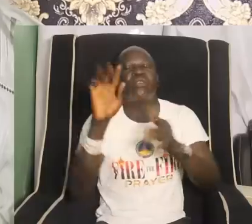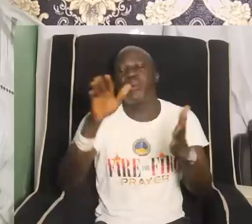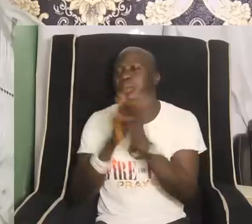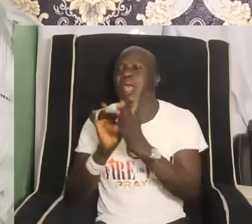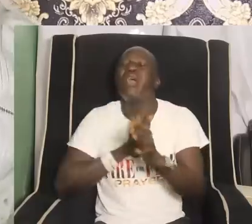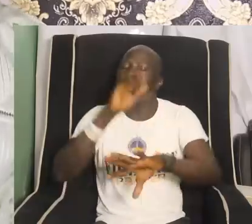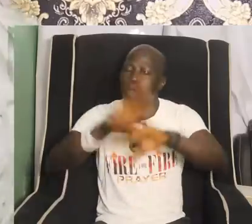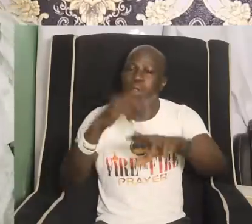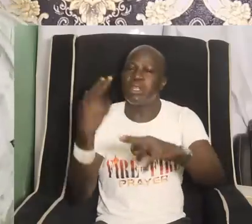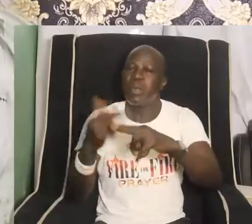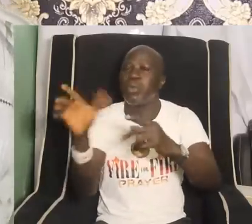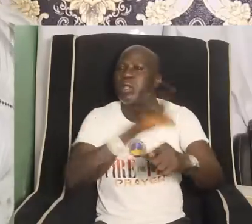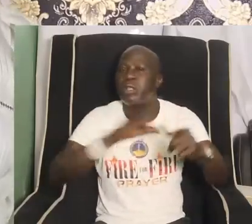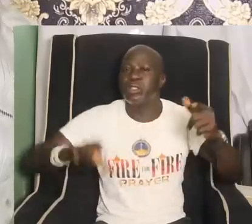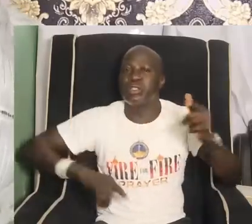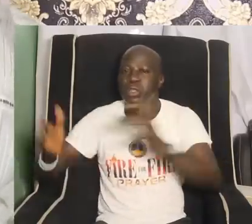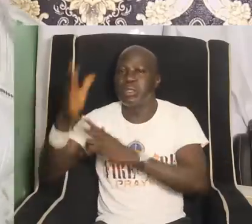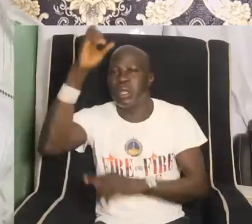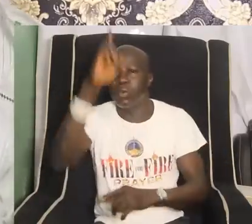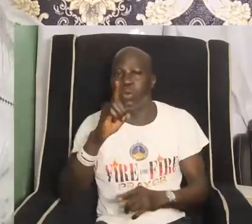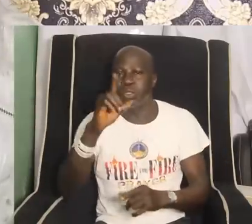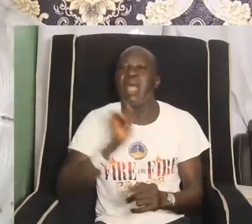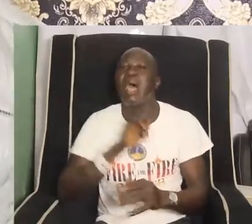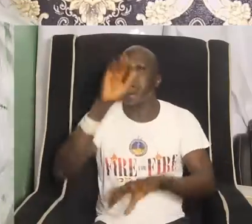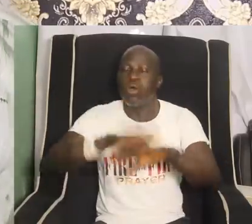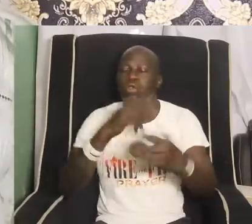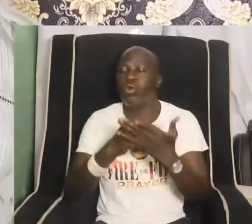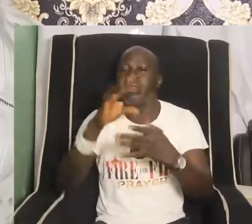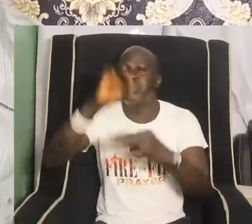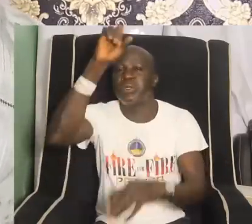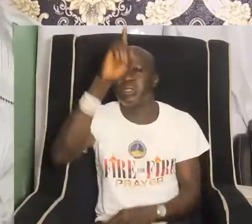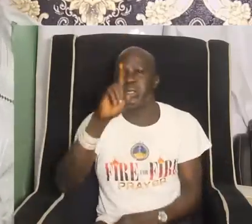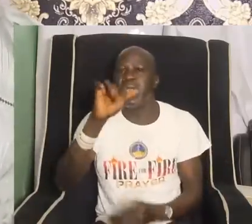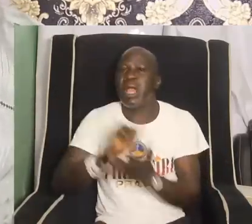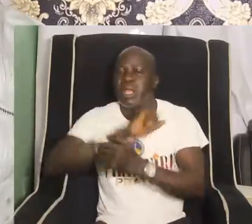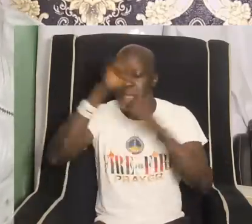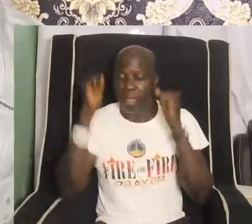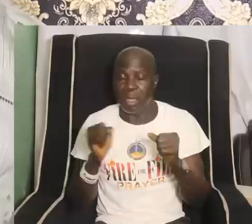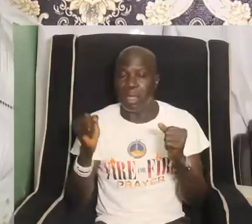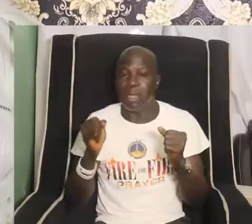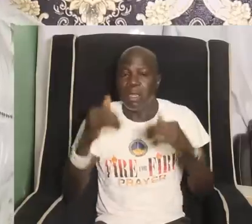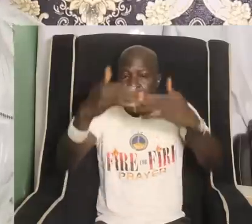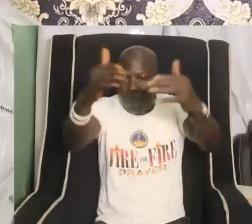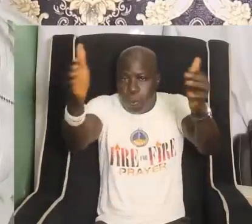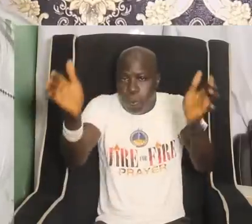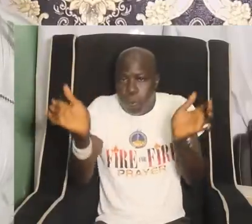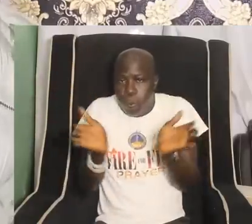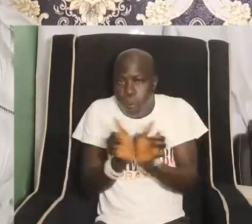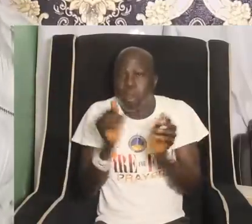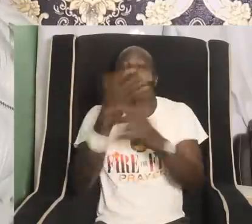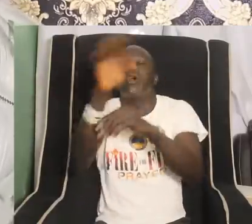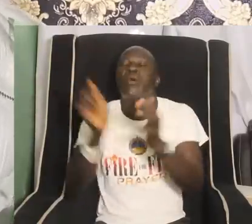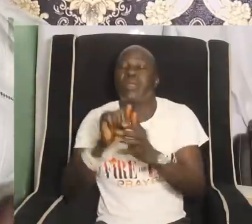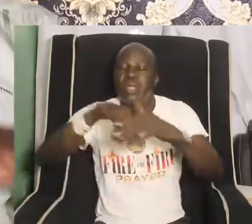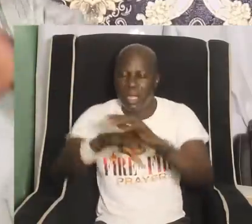this prayer? O ko Jesus me kan. Call the name of Jesus once. Now call the spirit. Agbada okoko ti be le wa. Oh, the garment